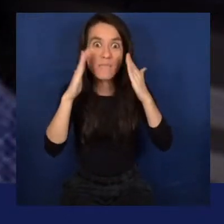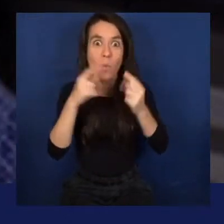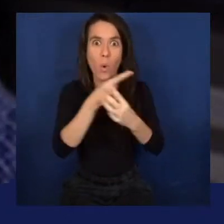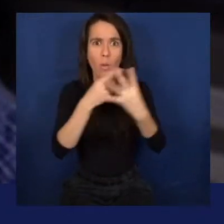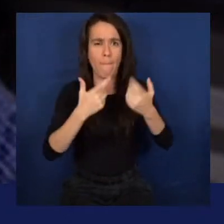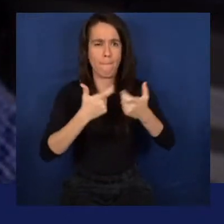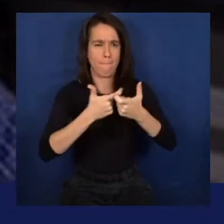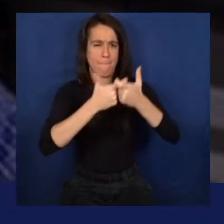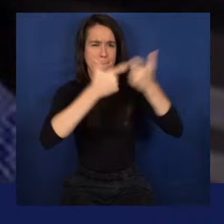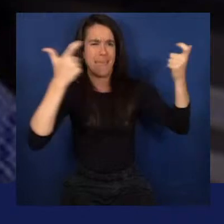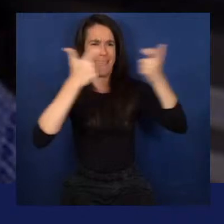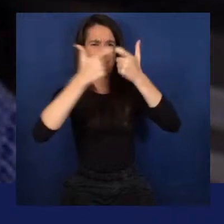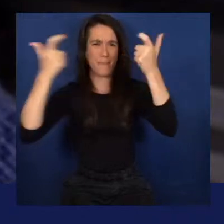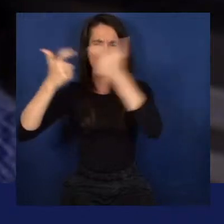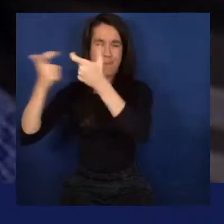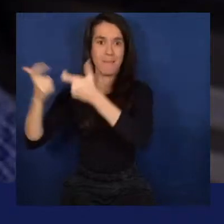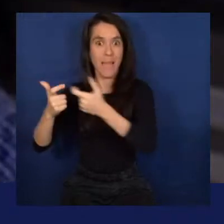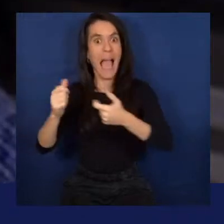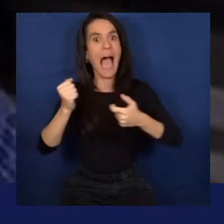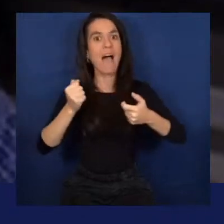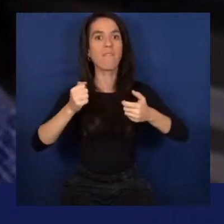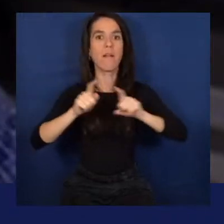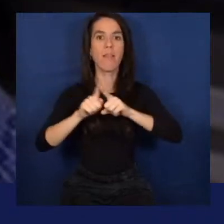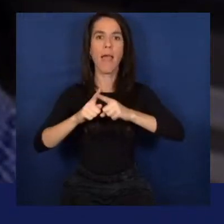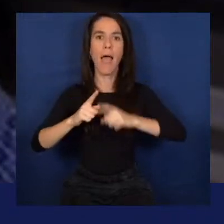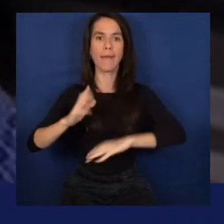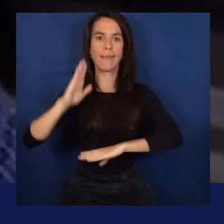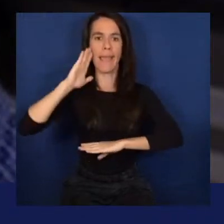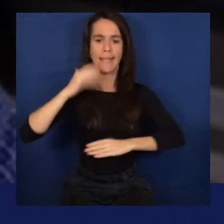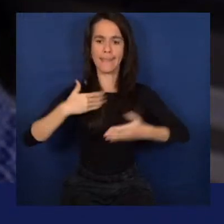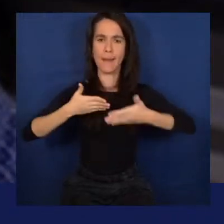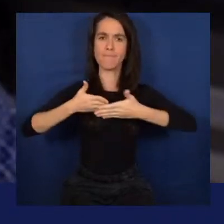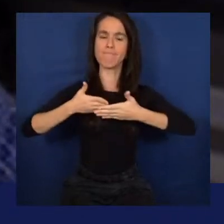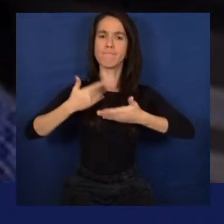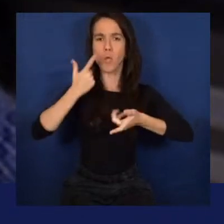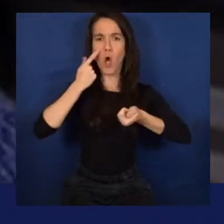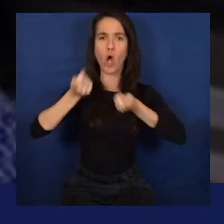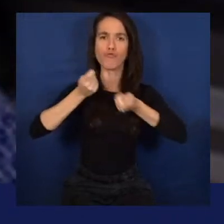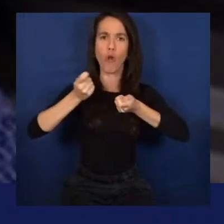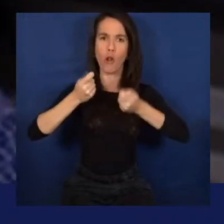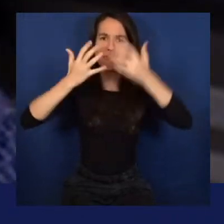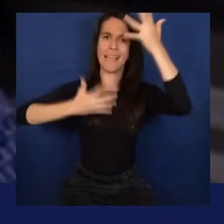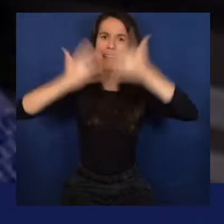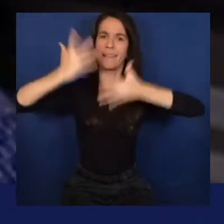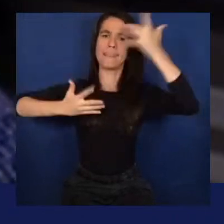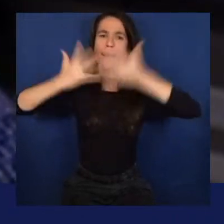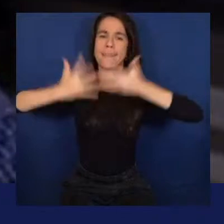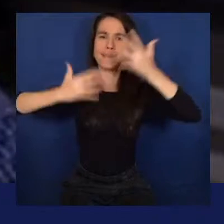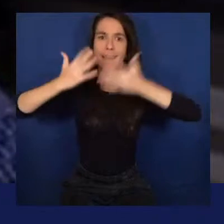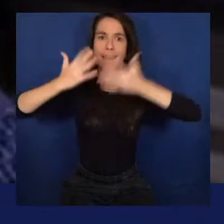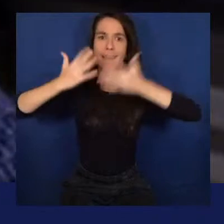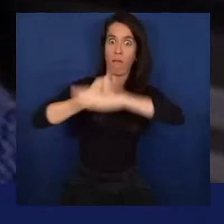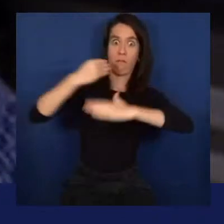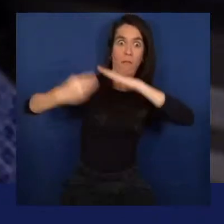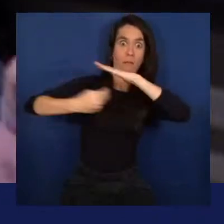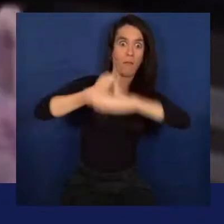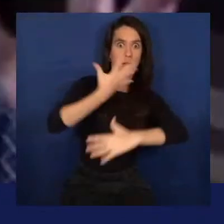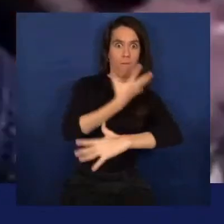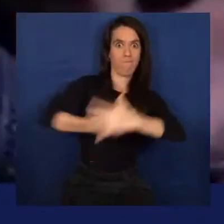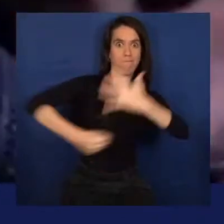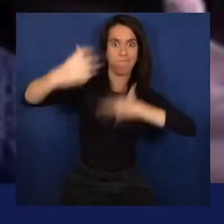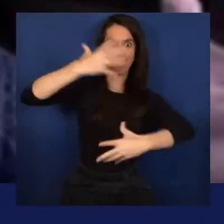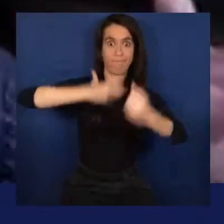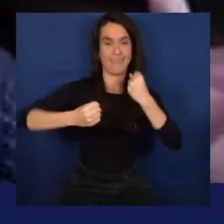serving as gatekeepers to the access to this data and these models, to say, take some responsibility on that. And largely, when you look at